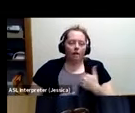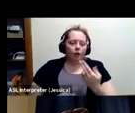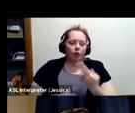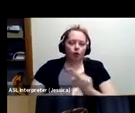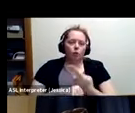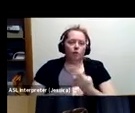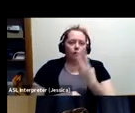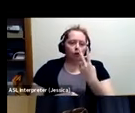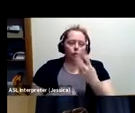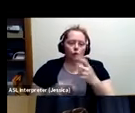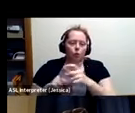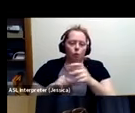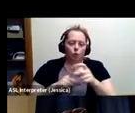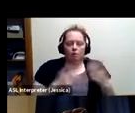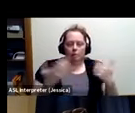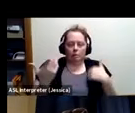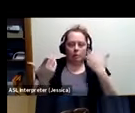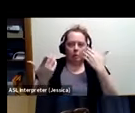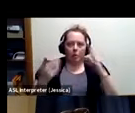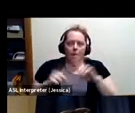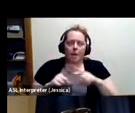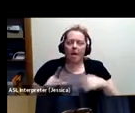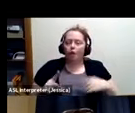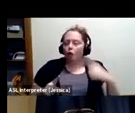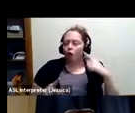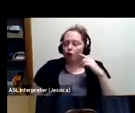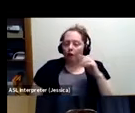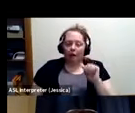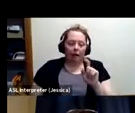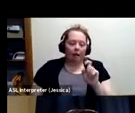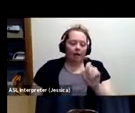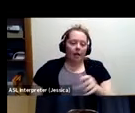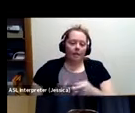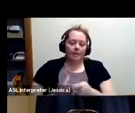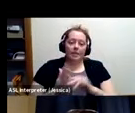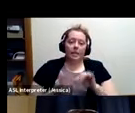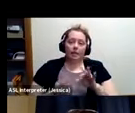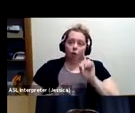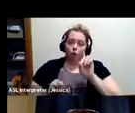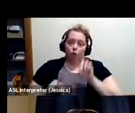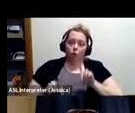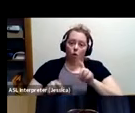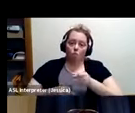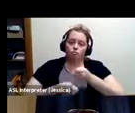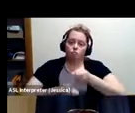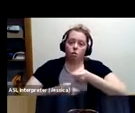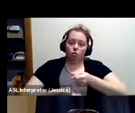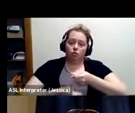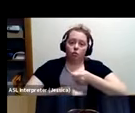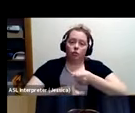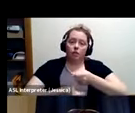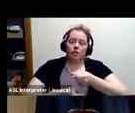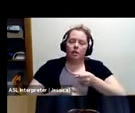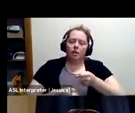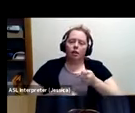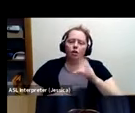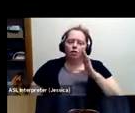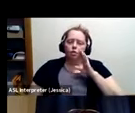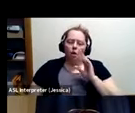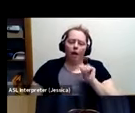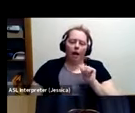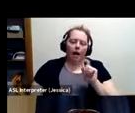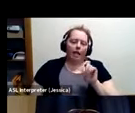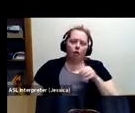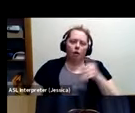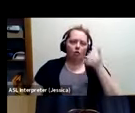told is that an ally is the person, when you've been arrested at a protest, you call your ally and you know that they're going to bail you out. But you can't call